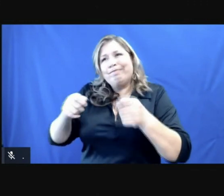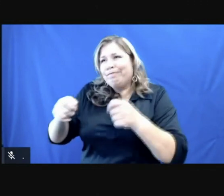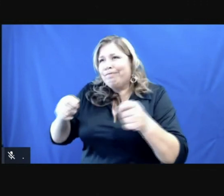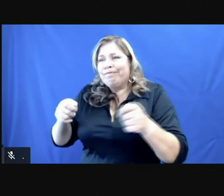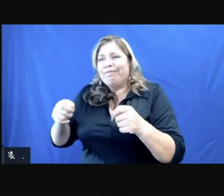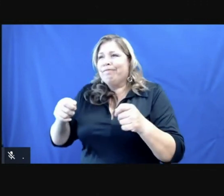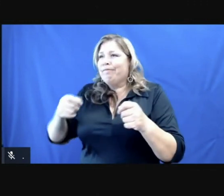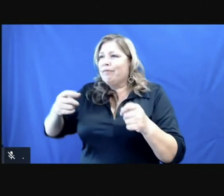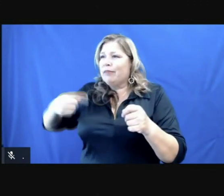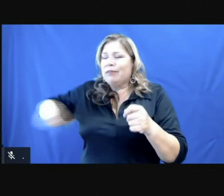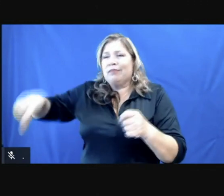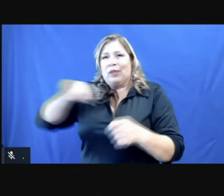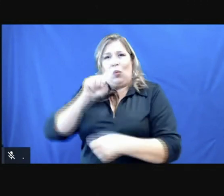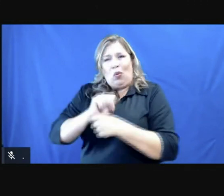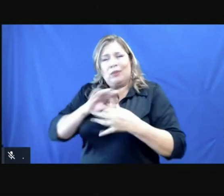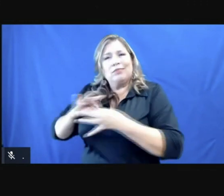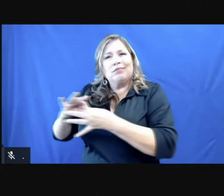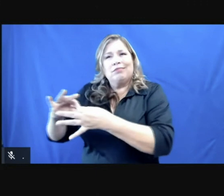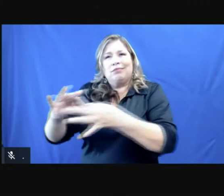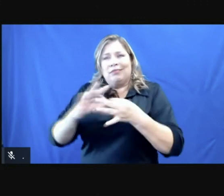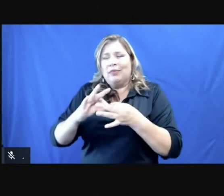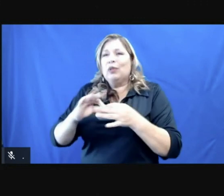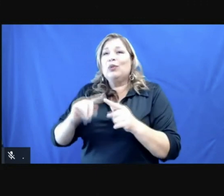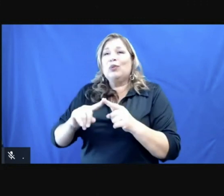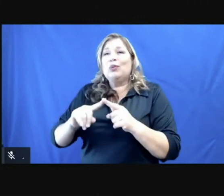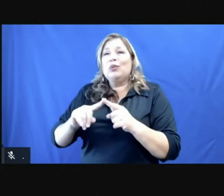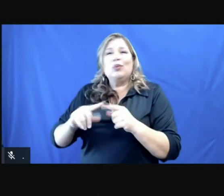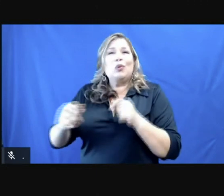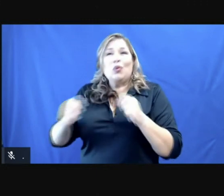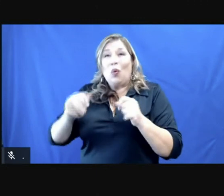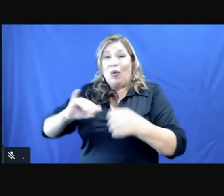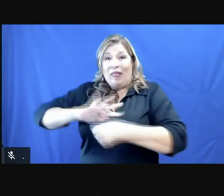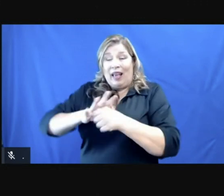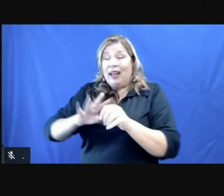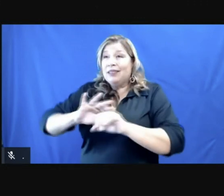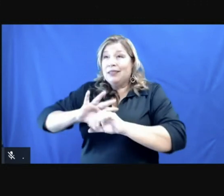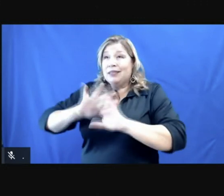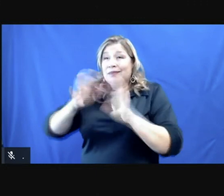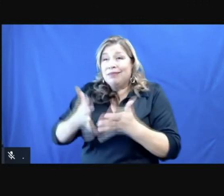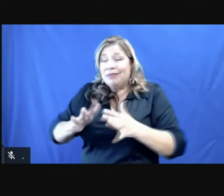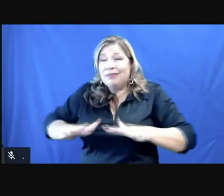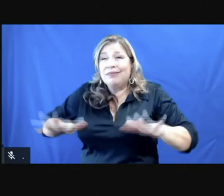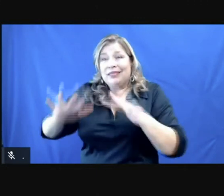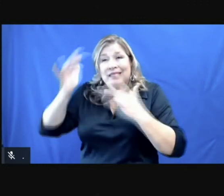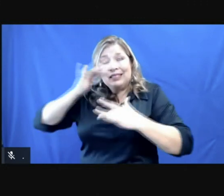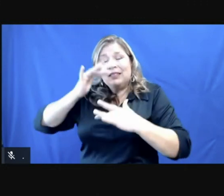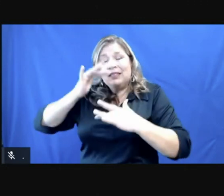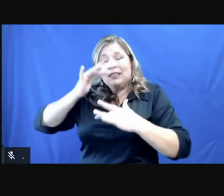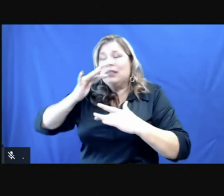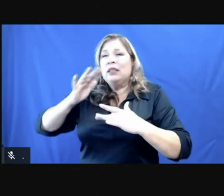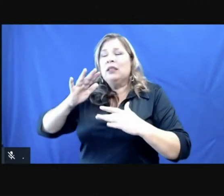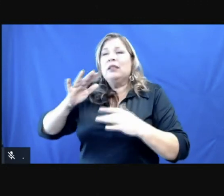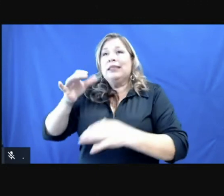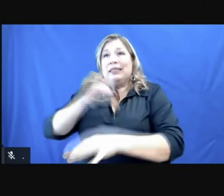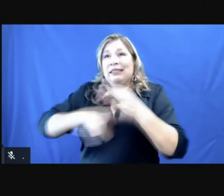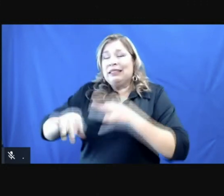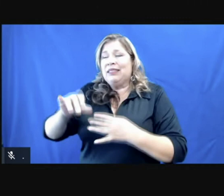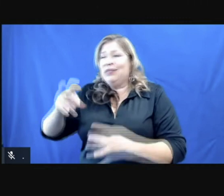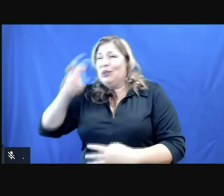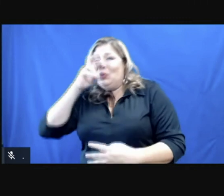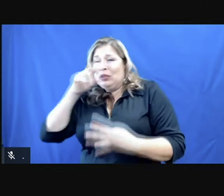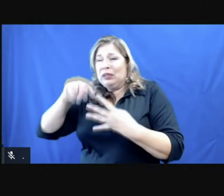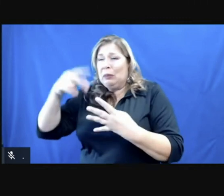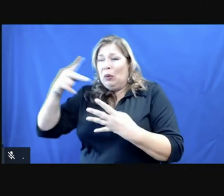coming together as a state and controlling this pandemic and getting us back from purple to